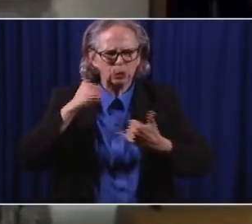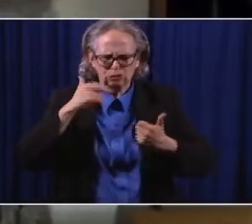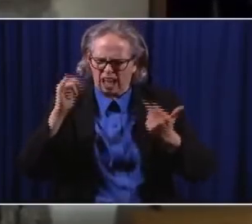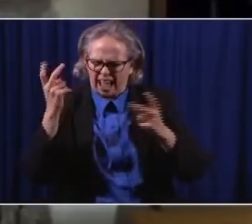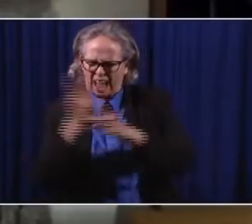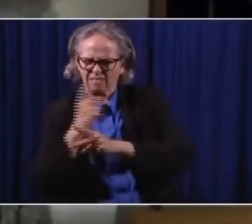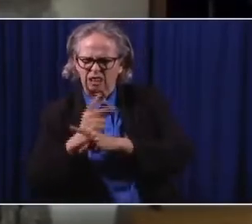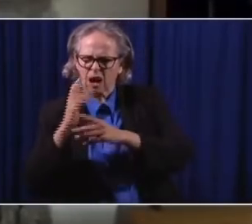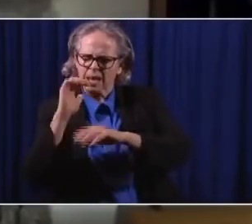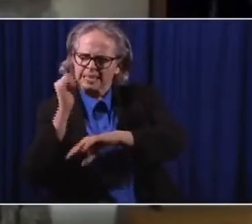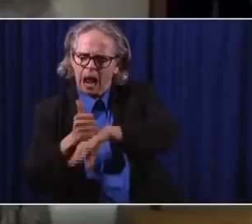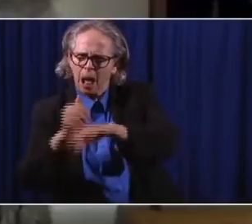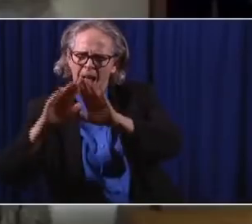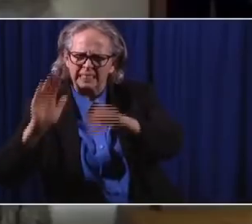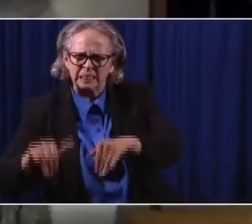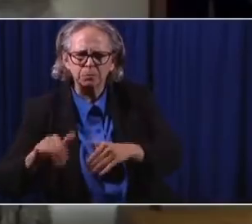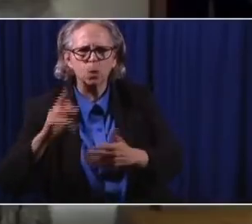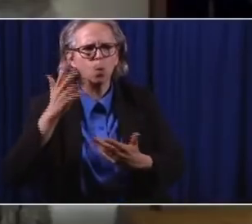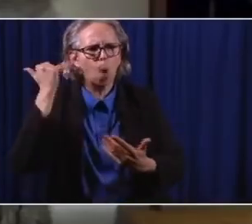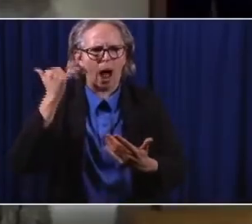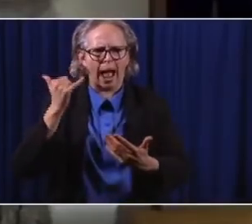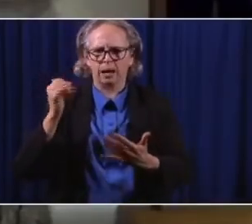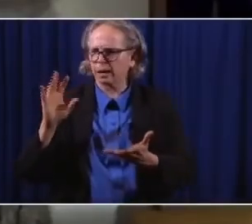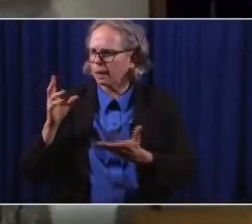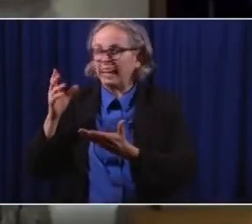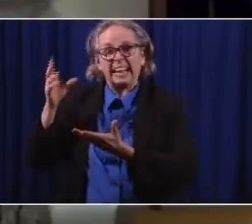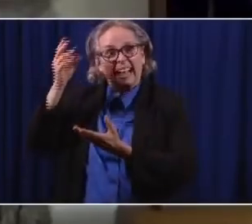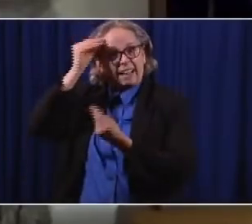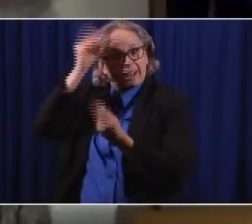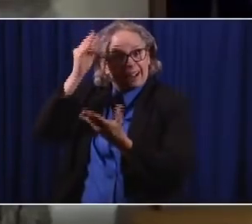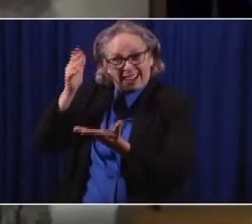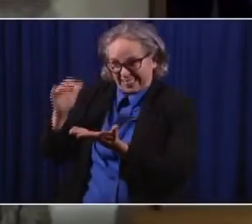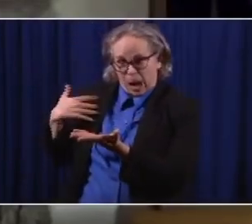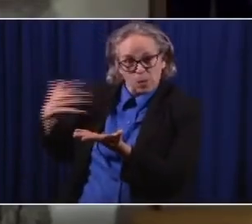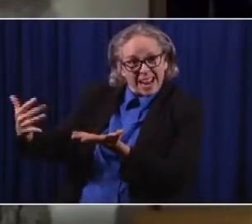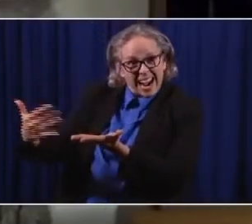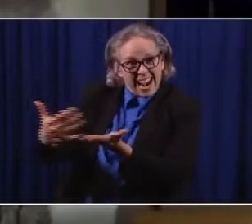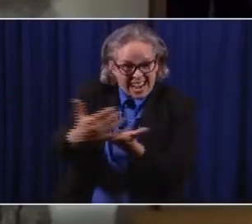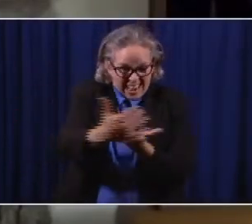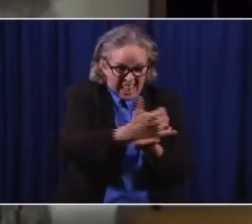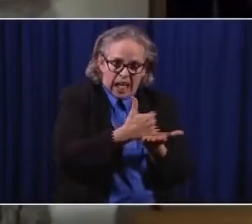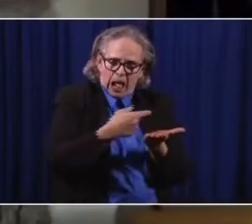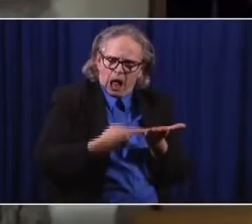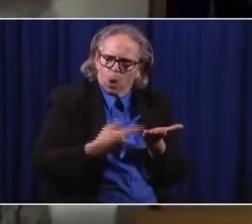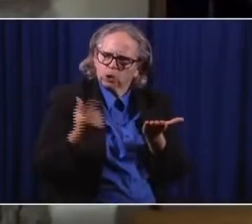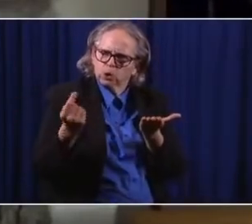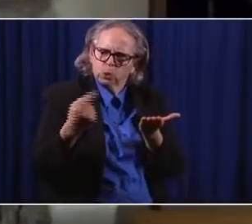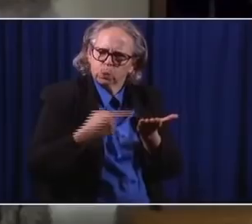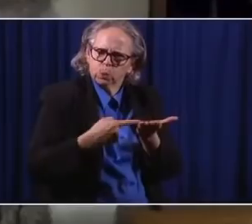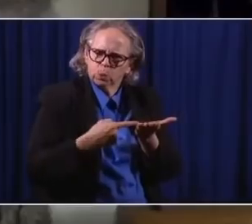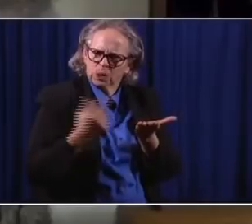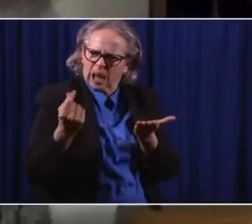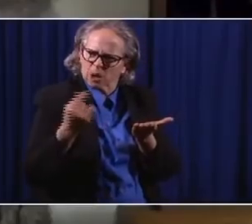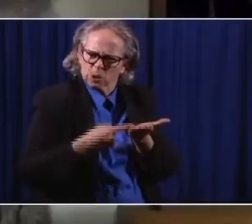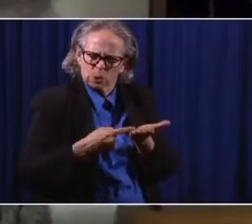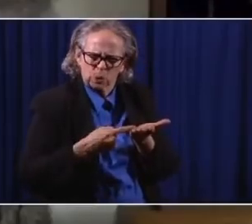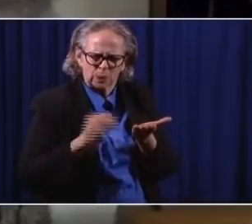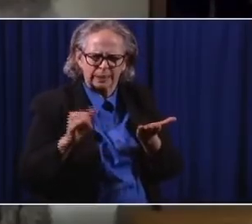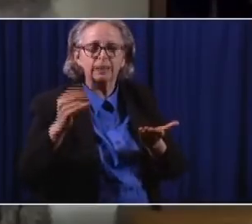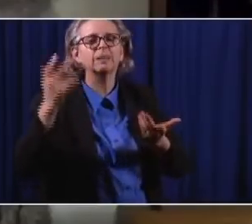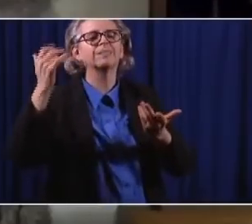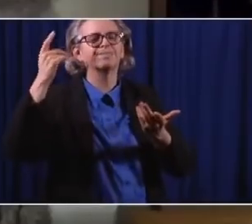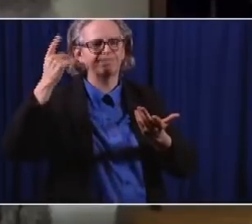And so what's happening now is, they're reporting things, but